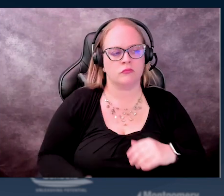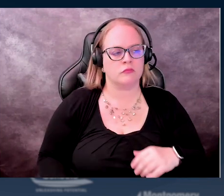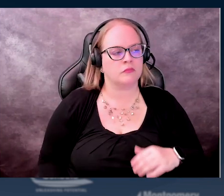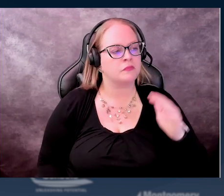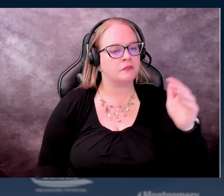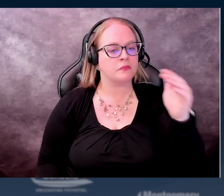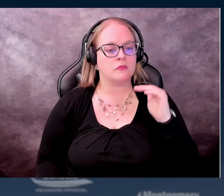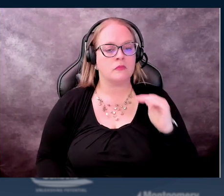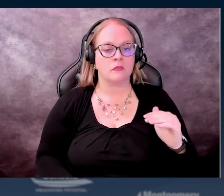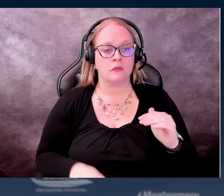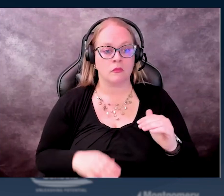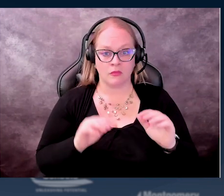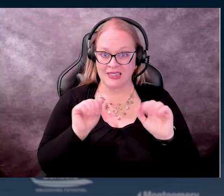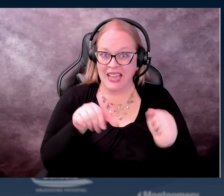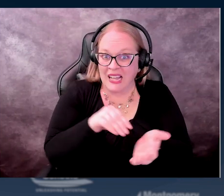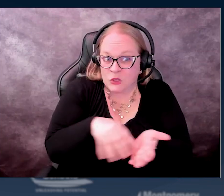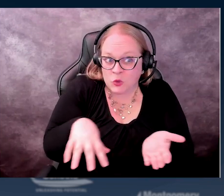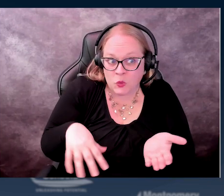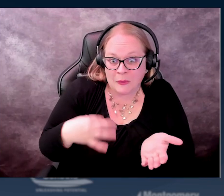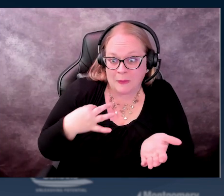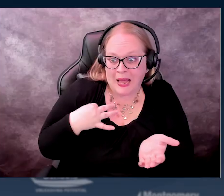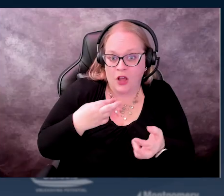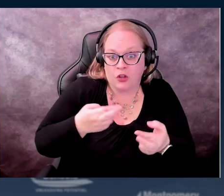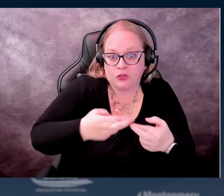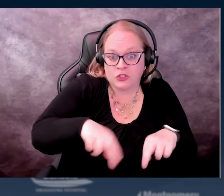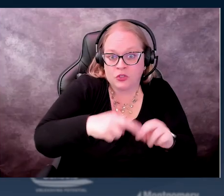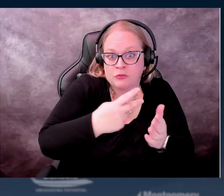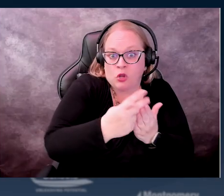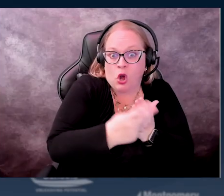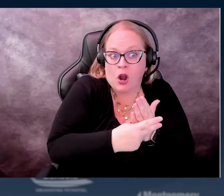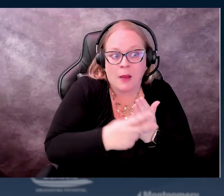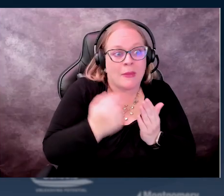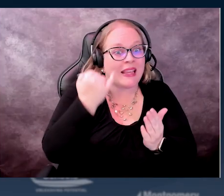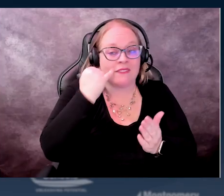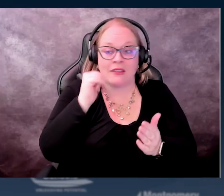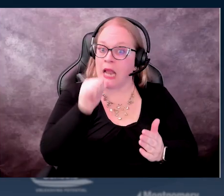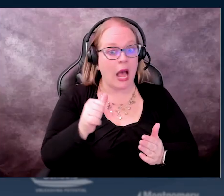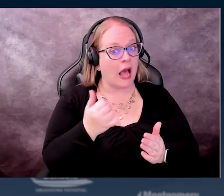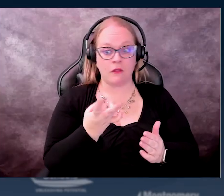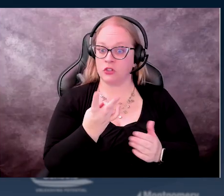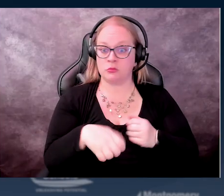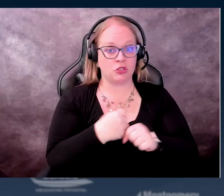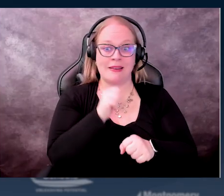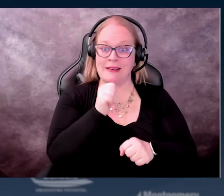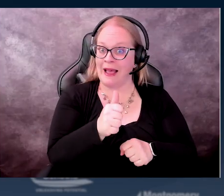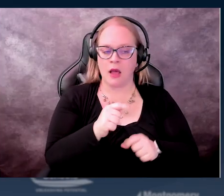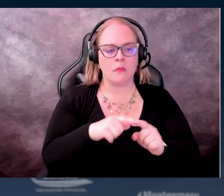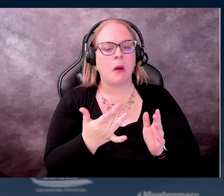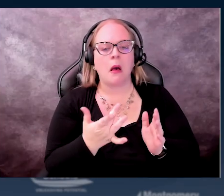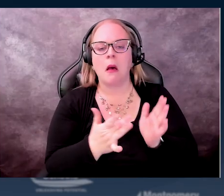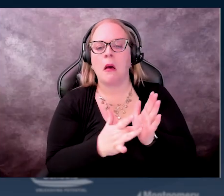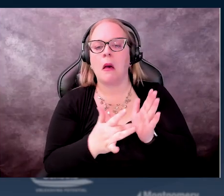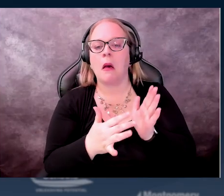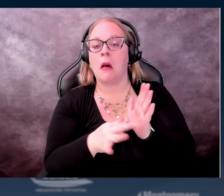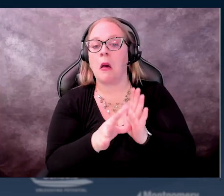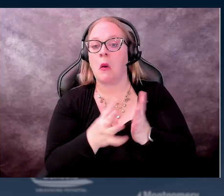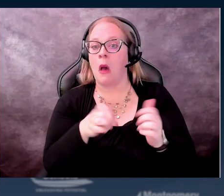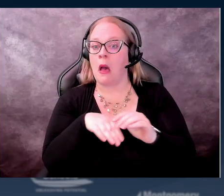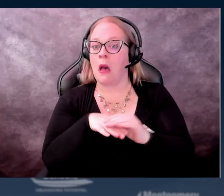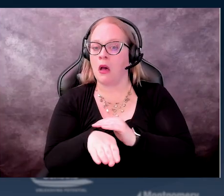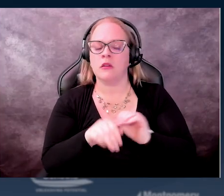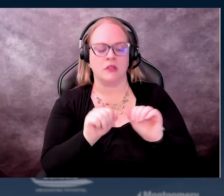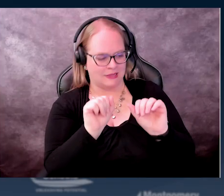to be additional on-ramps to enter the program beyond grade 9. Some factors to consider are